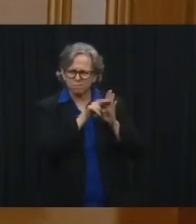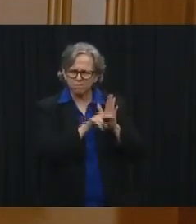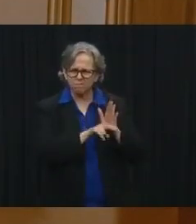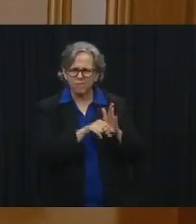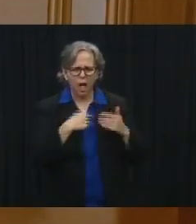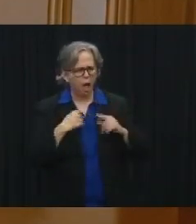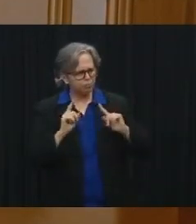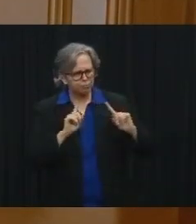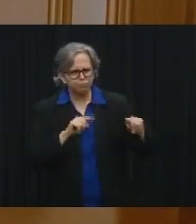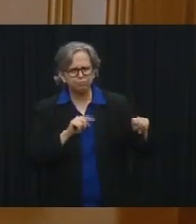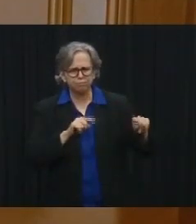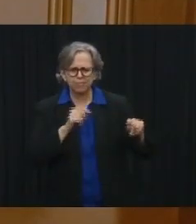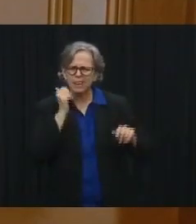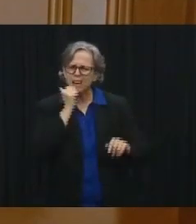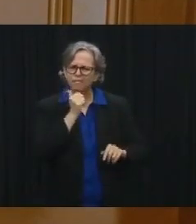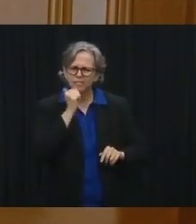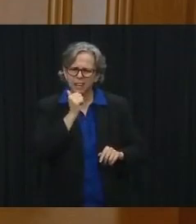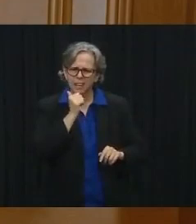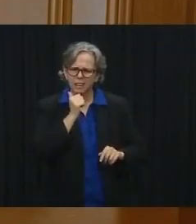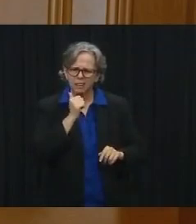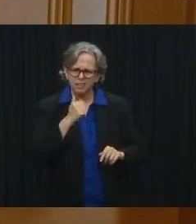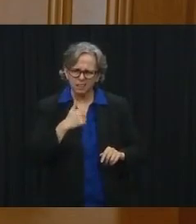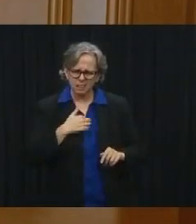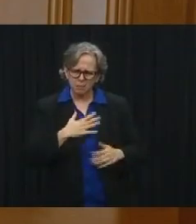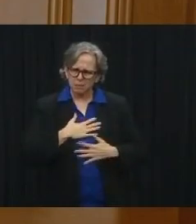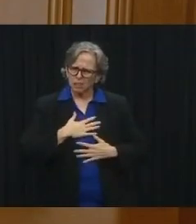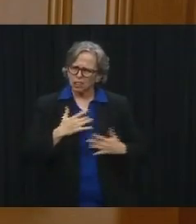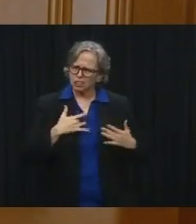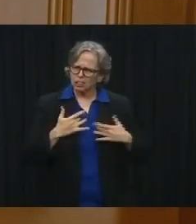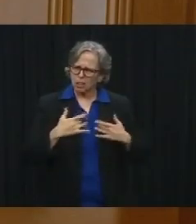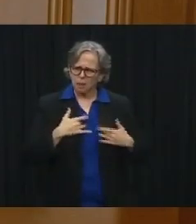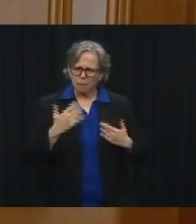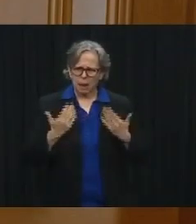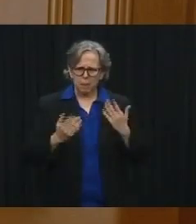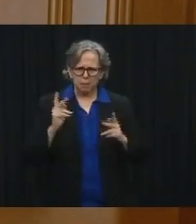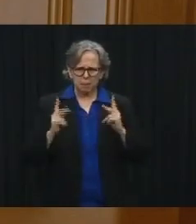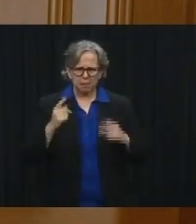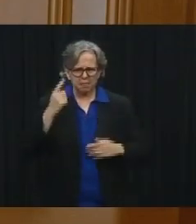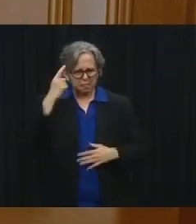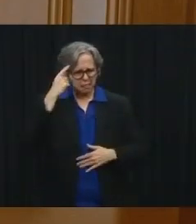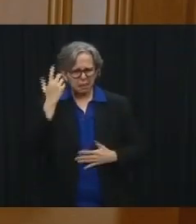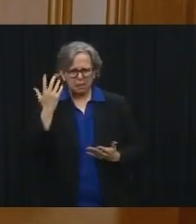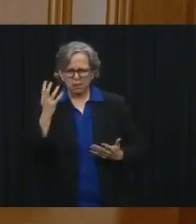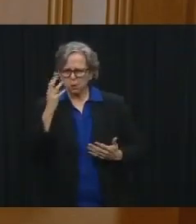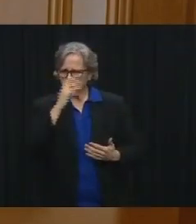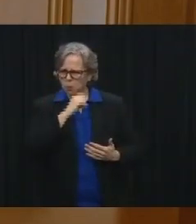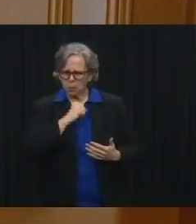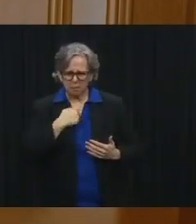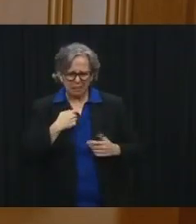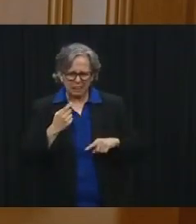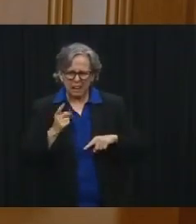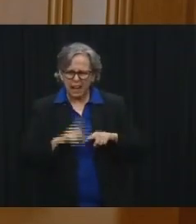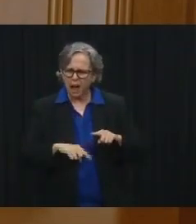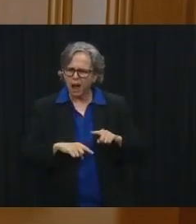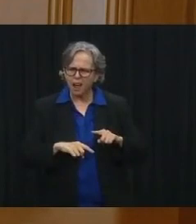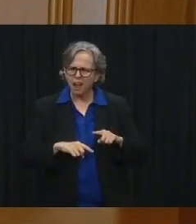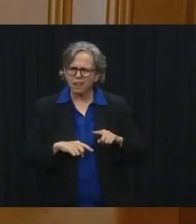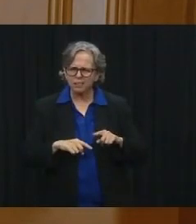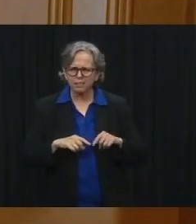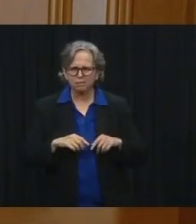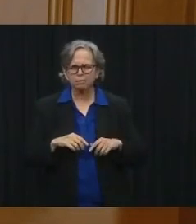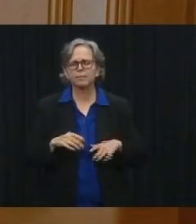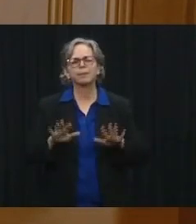I'm concerned that people think that they can't go to the cemetery. So certainly people can do that. We can do